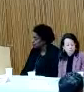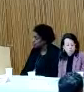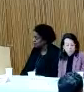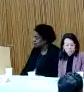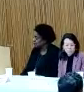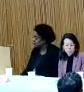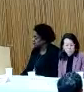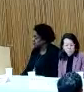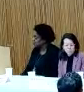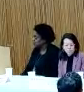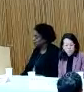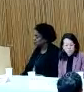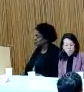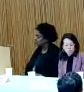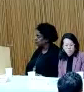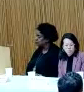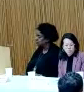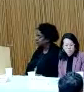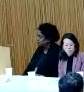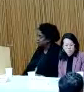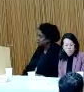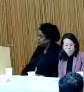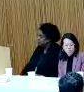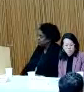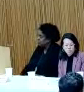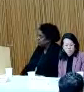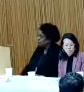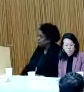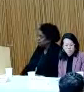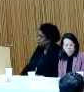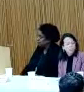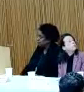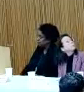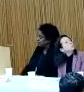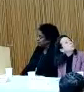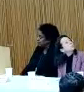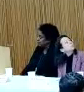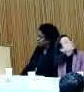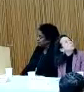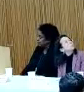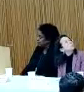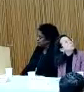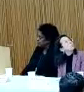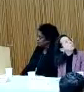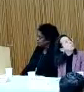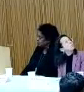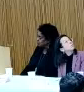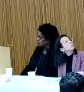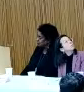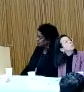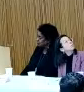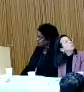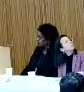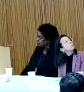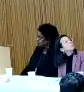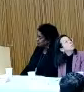protections based on sexual orientation a and gender identity we must strive together with our partners to Define how